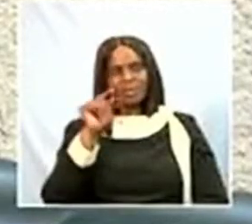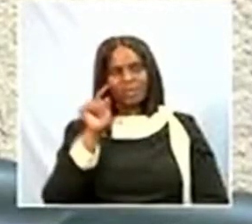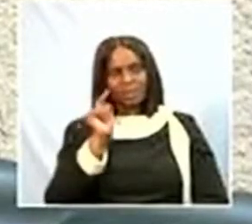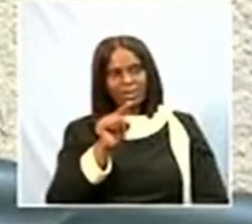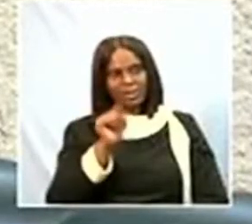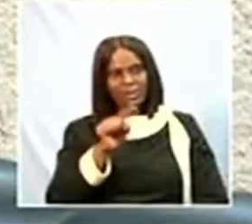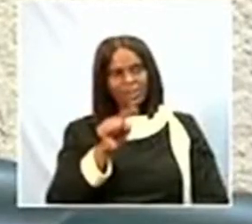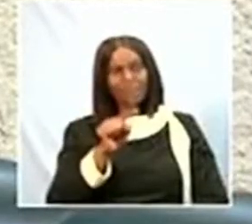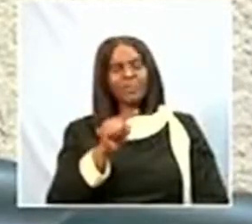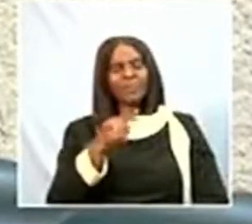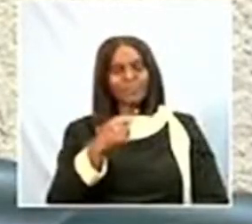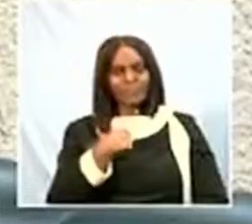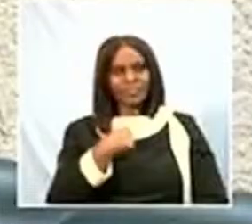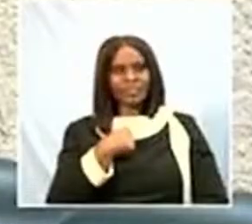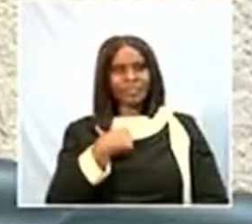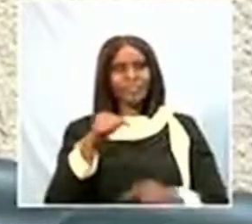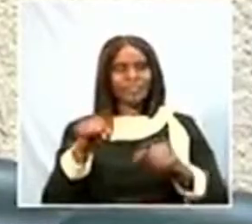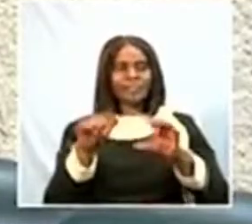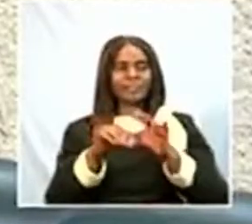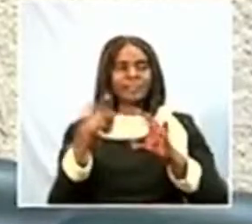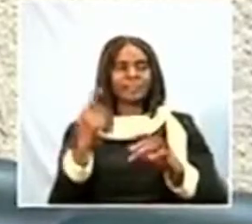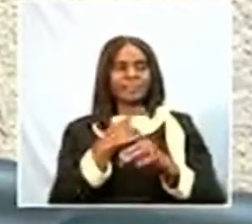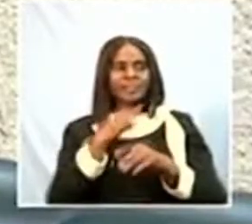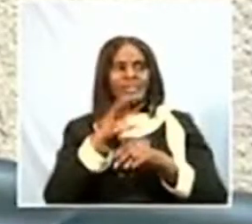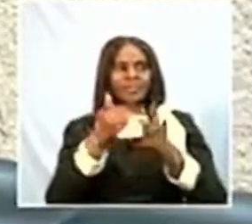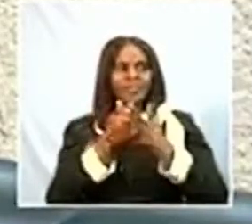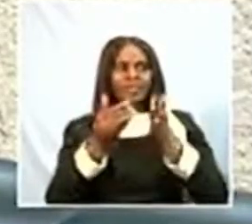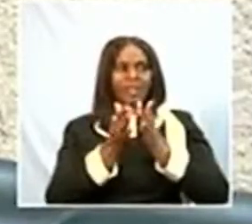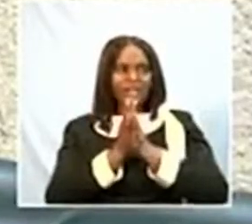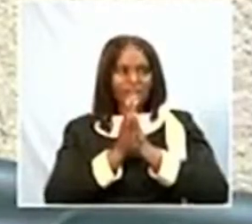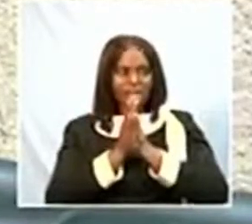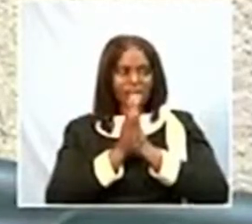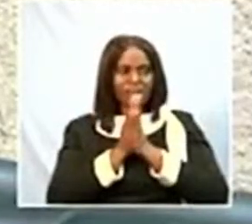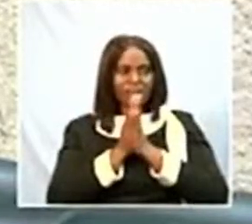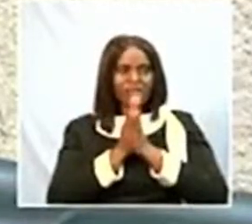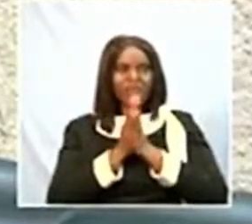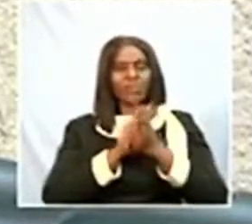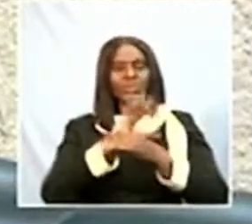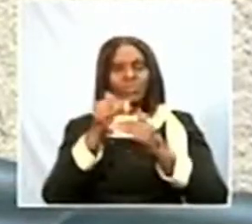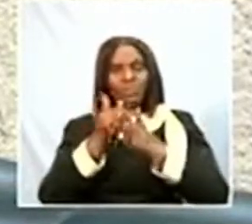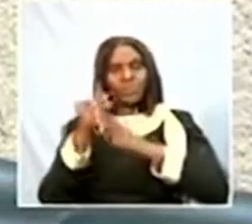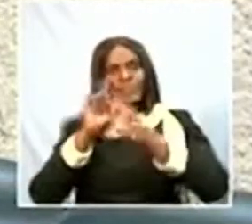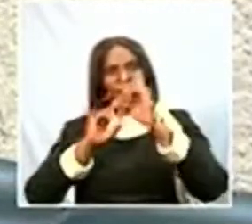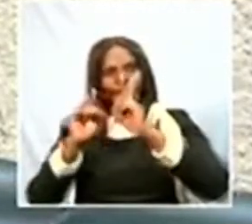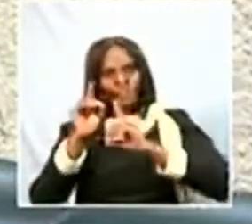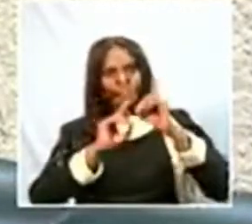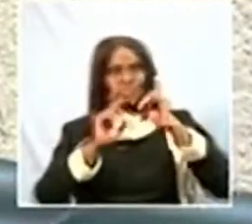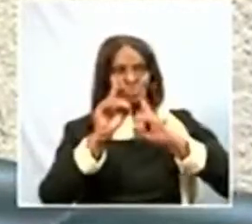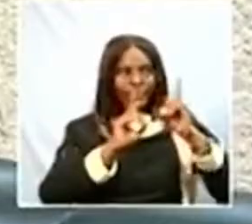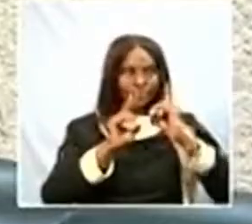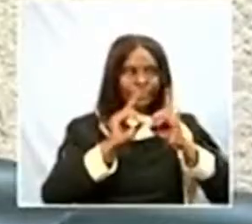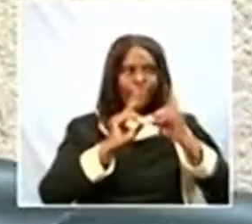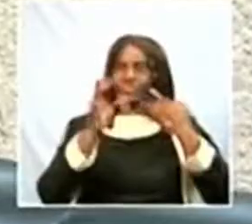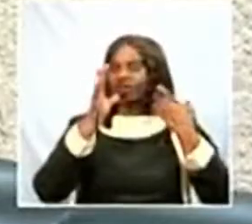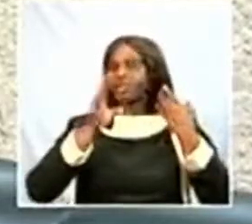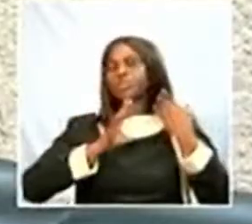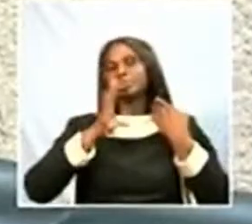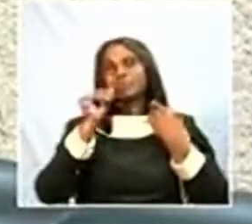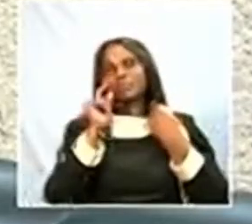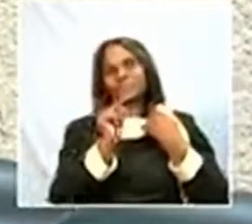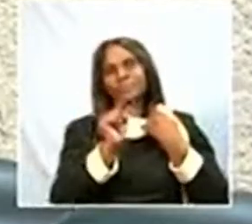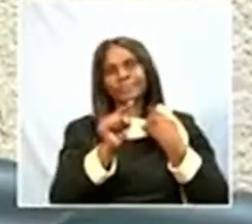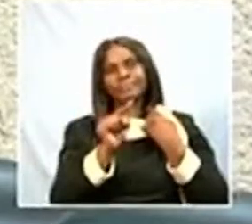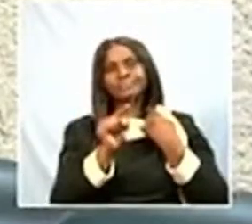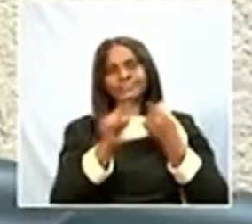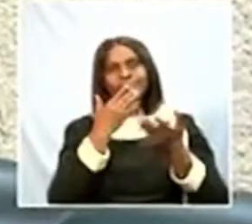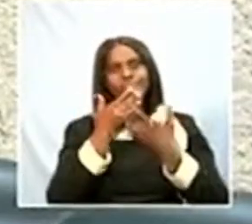sincere benediction to this house, or may I simply say, all diplomatic dialogue be highly observed. Madam Speaker, the color